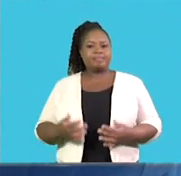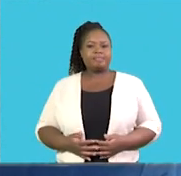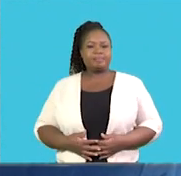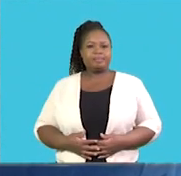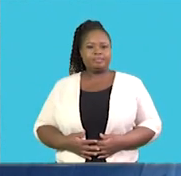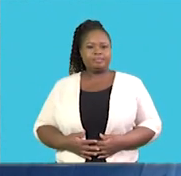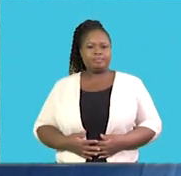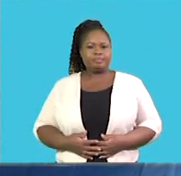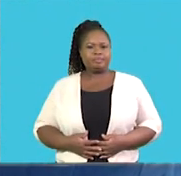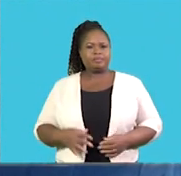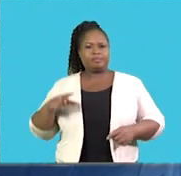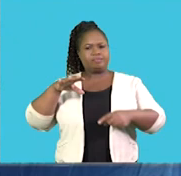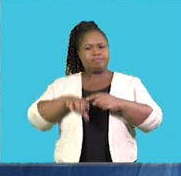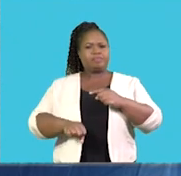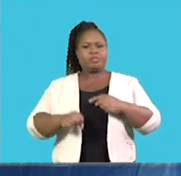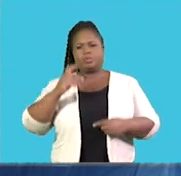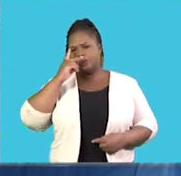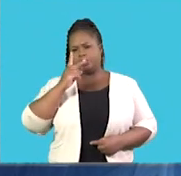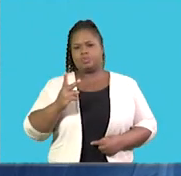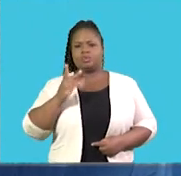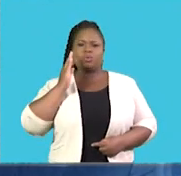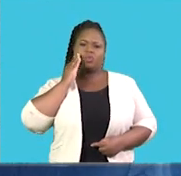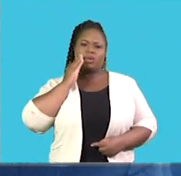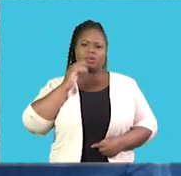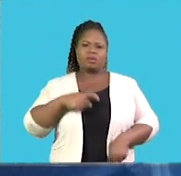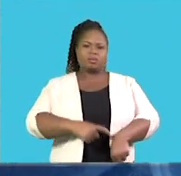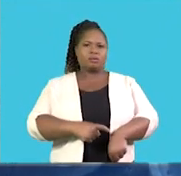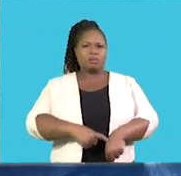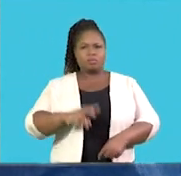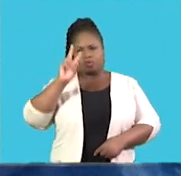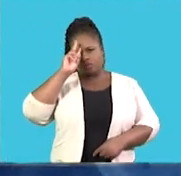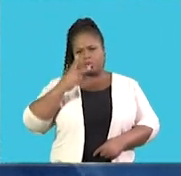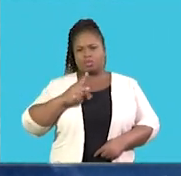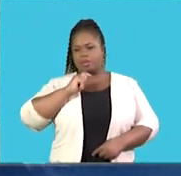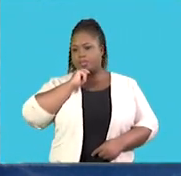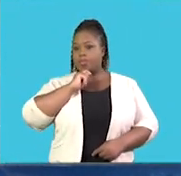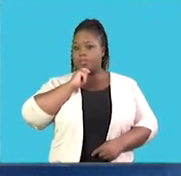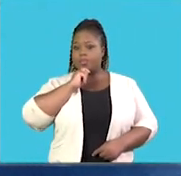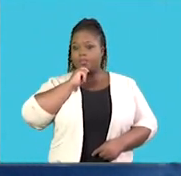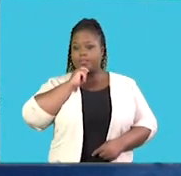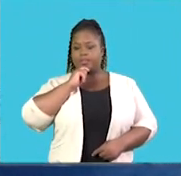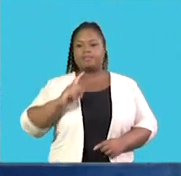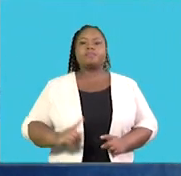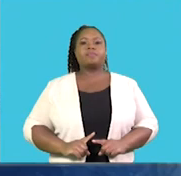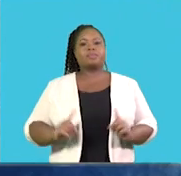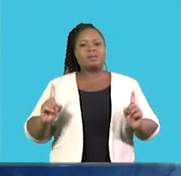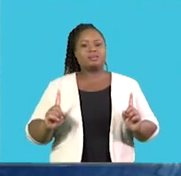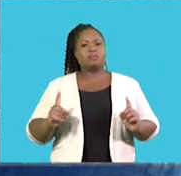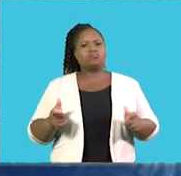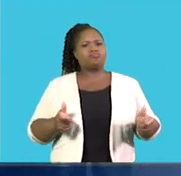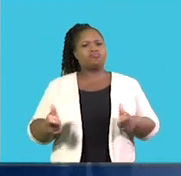su qaphele ngabo 2 a.m. mara beso bambile umlilo